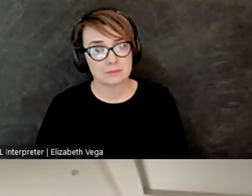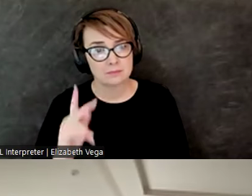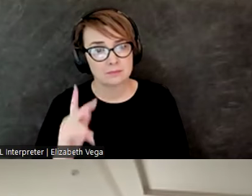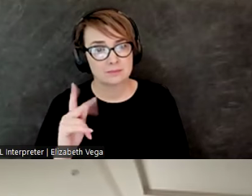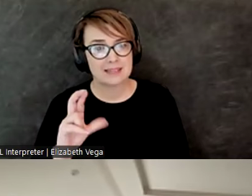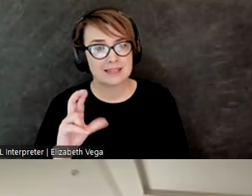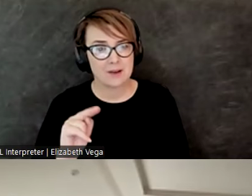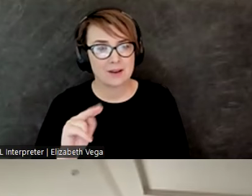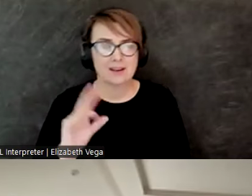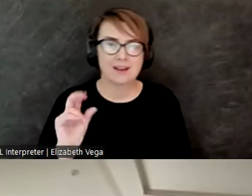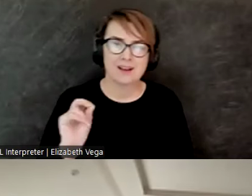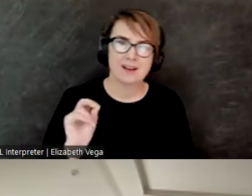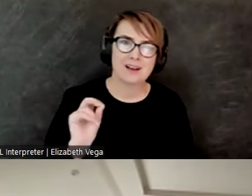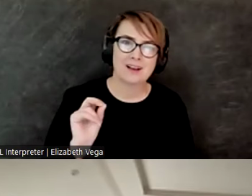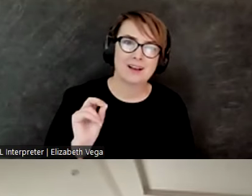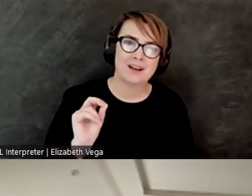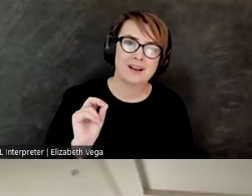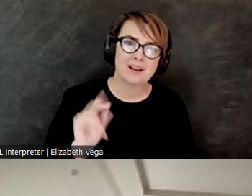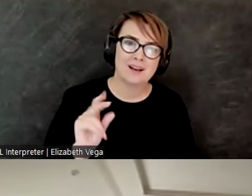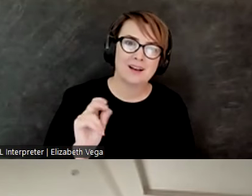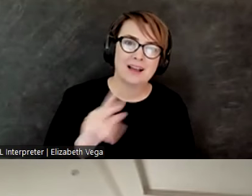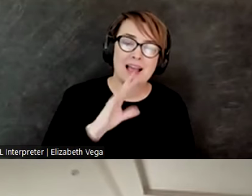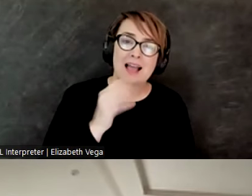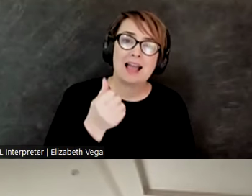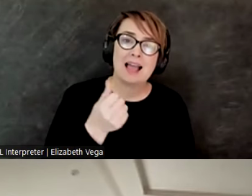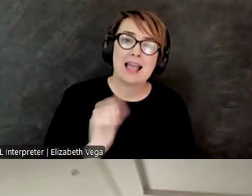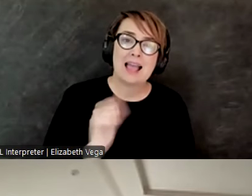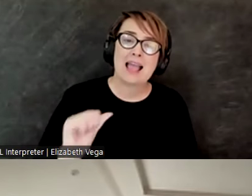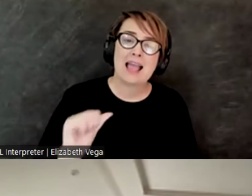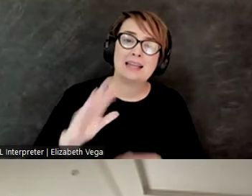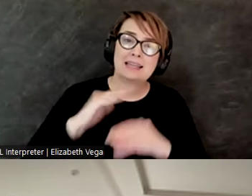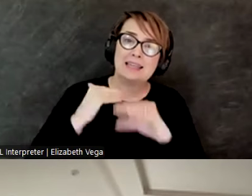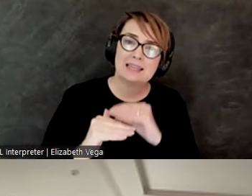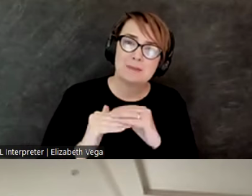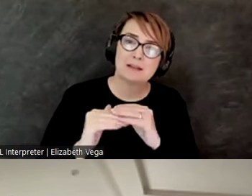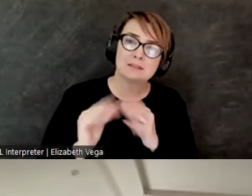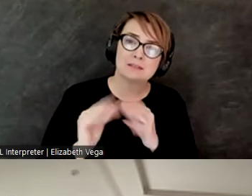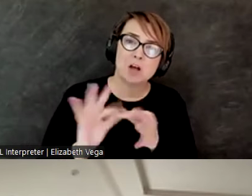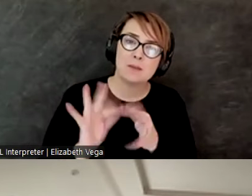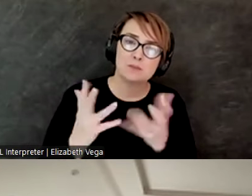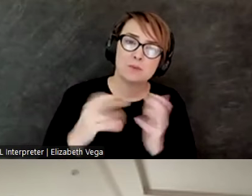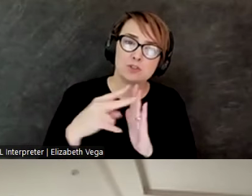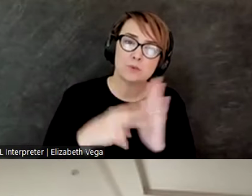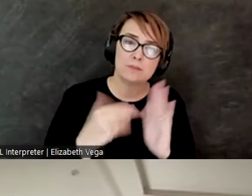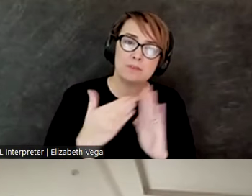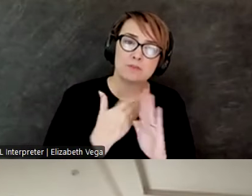Sir and Mary, any emailed comments that we want to read aloud before we adjourn?